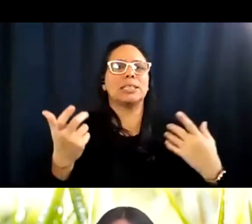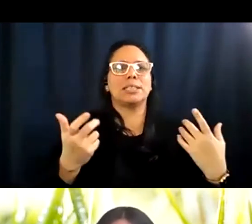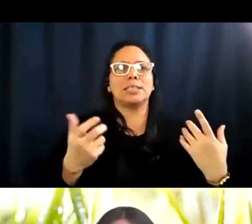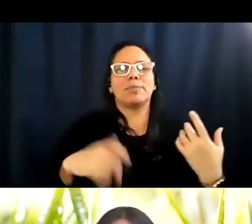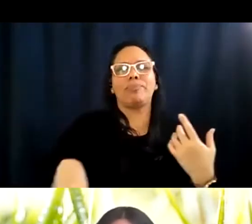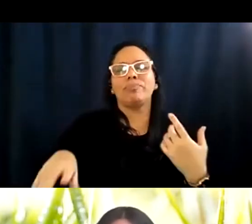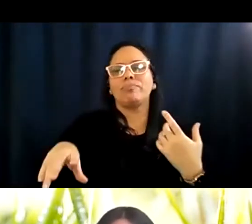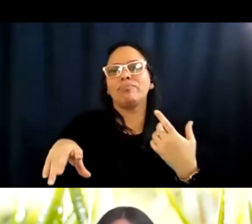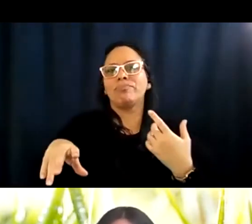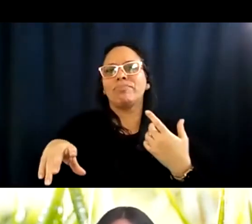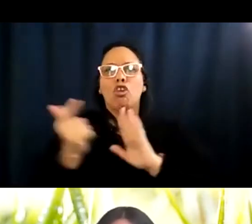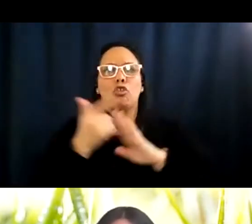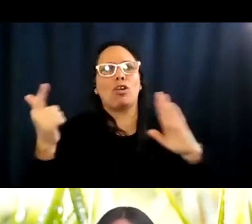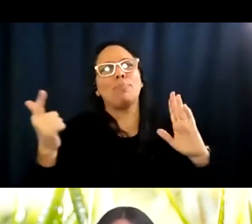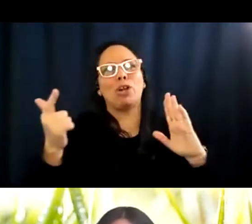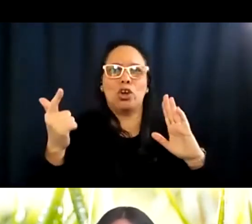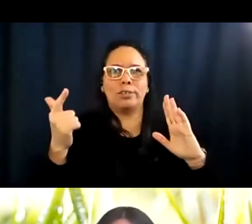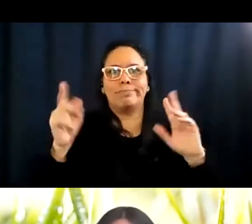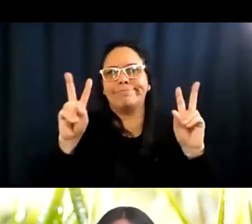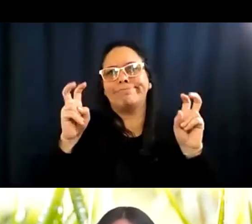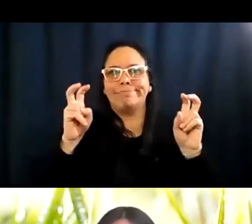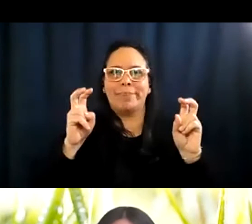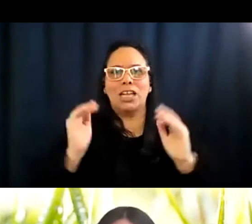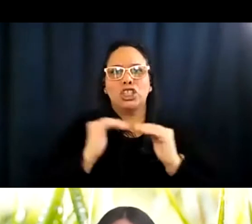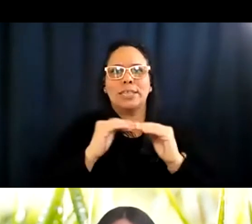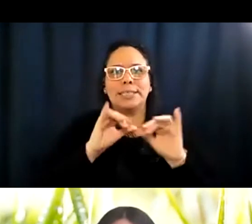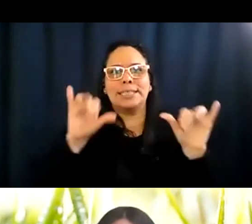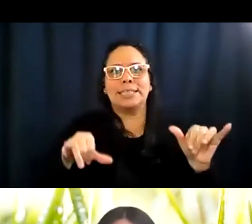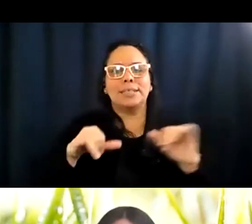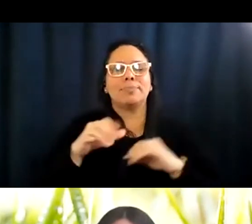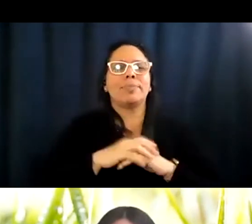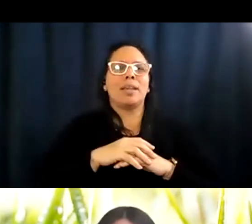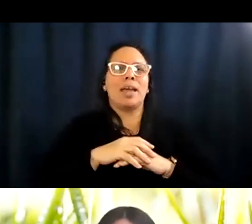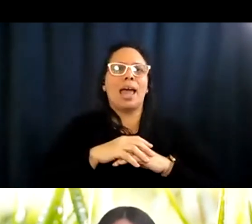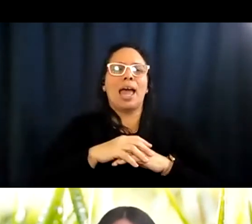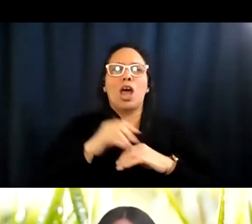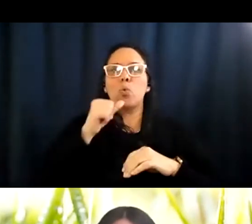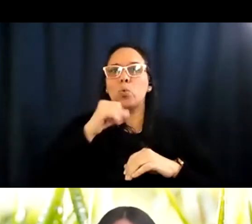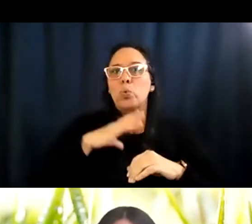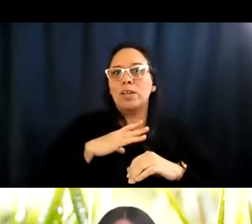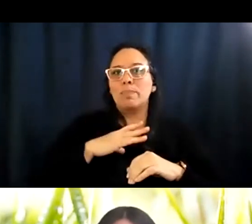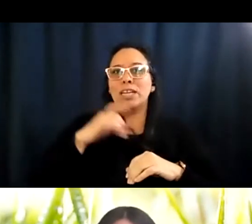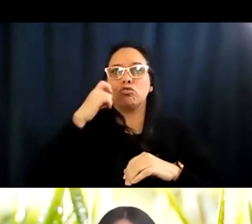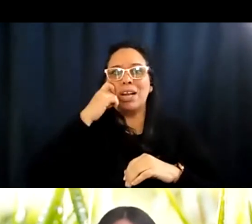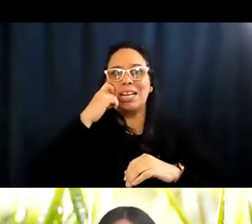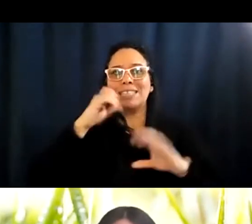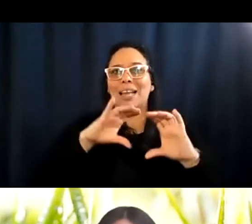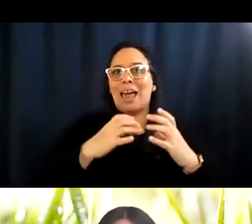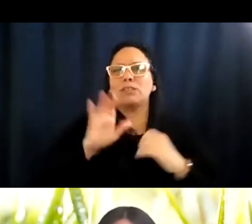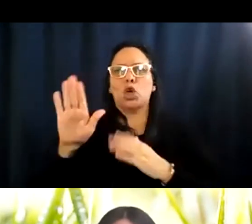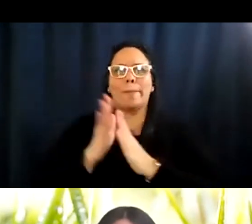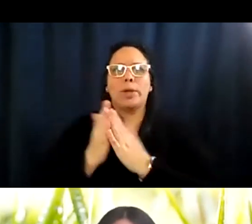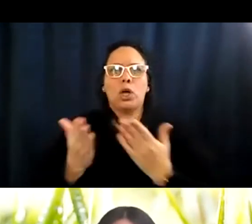justice system, and women's rights. Known for her books like Women, Race, and Class and Are Prisons Obsolete, she is also